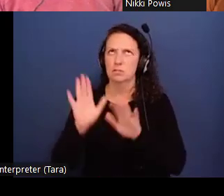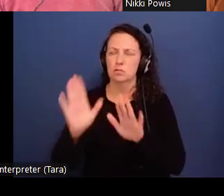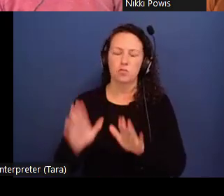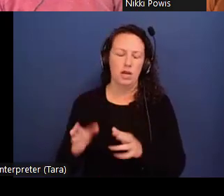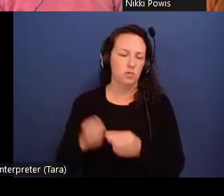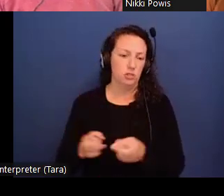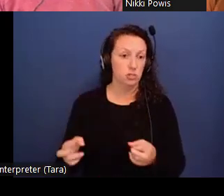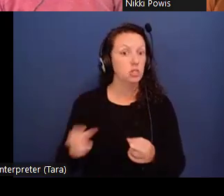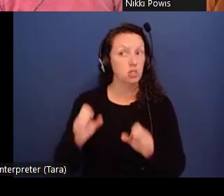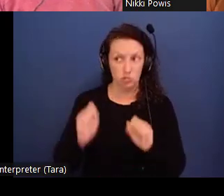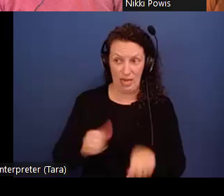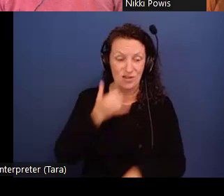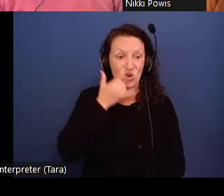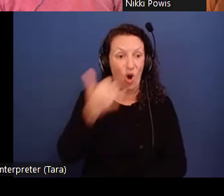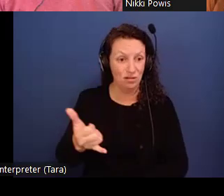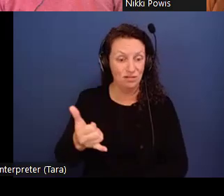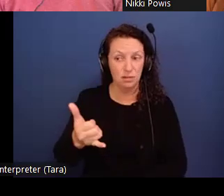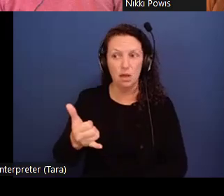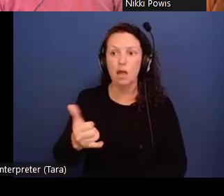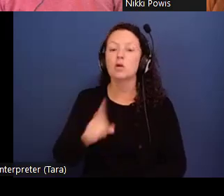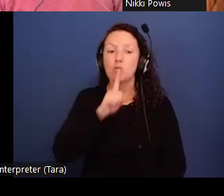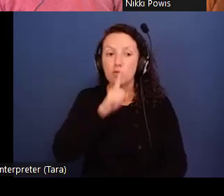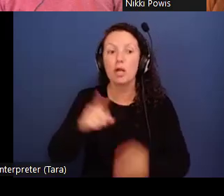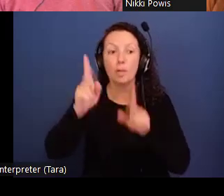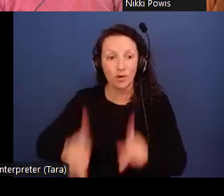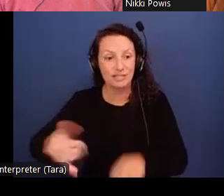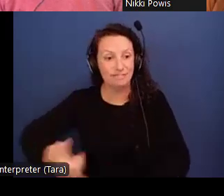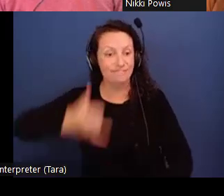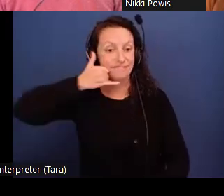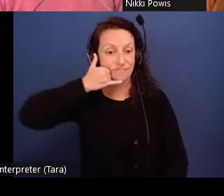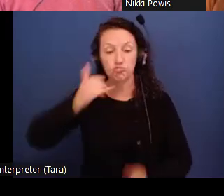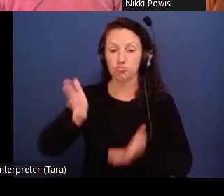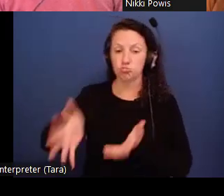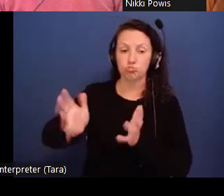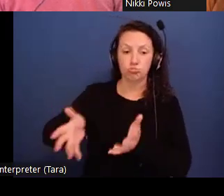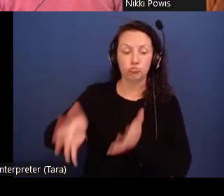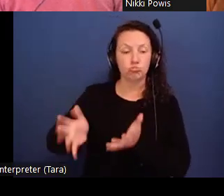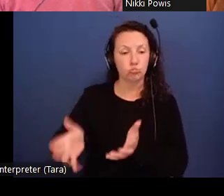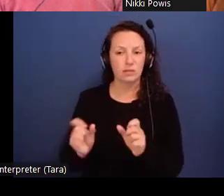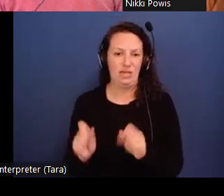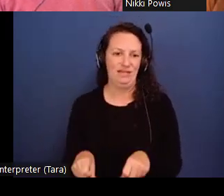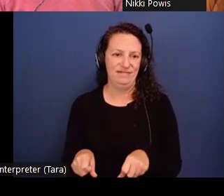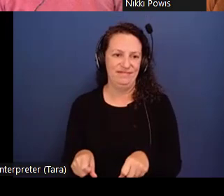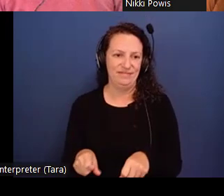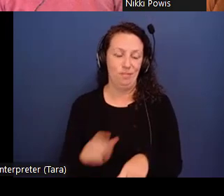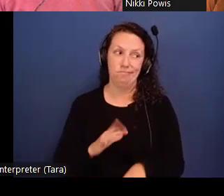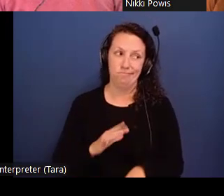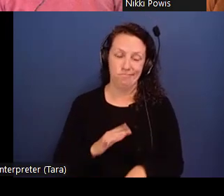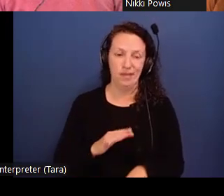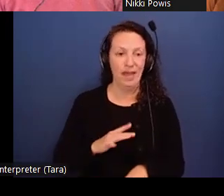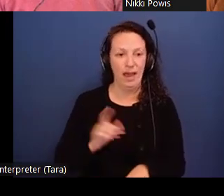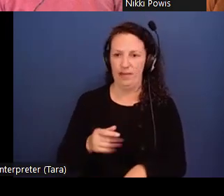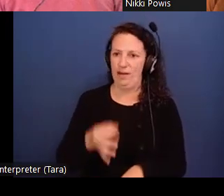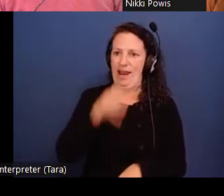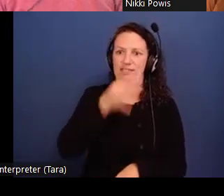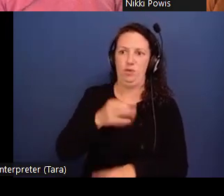a phone call. You can speak to a real person, and they would be sort of, to me, one of the expert places to go